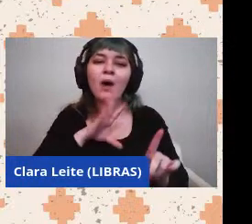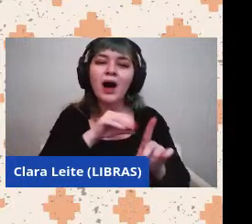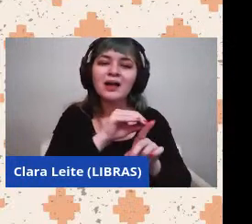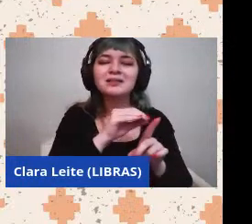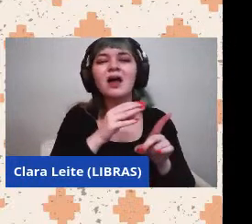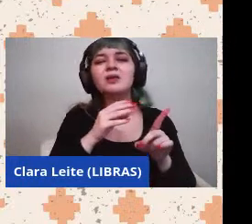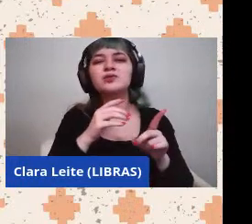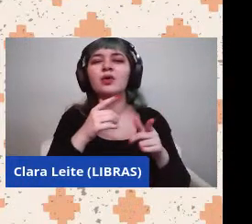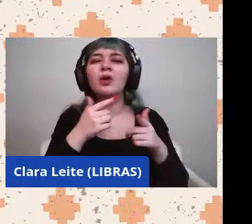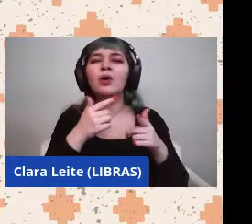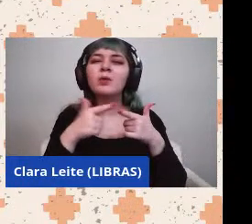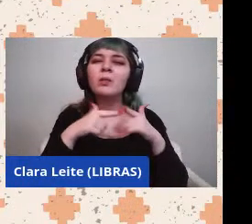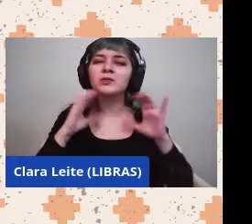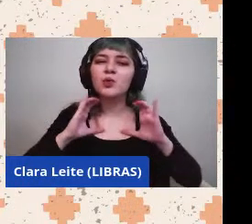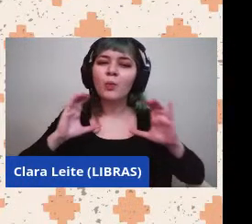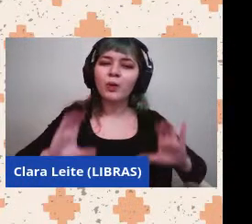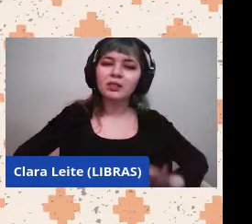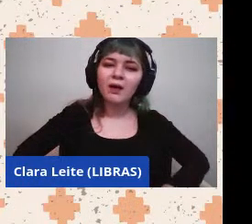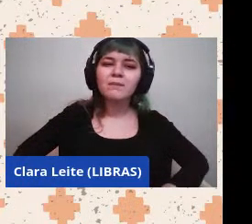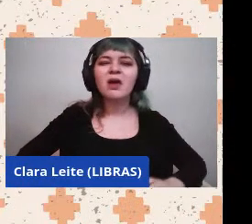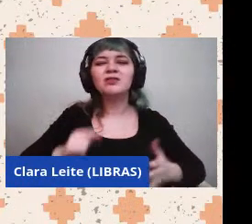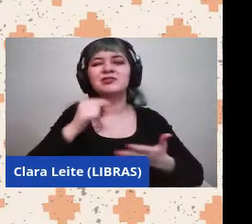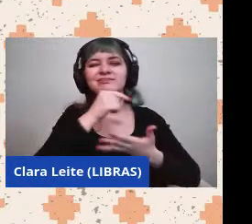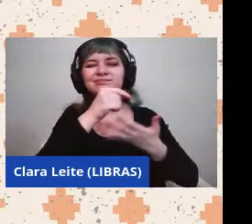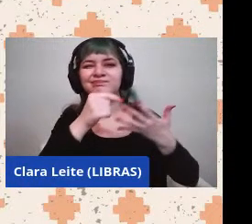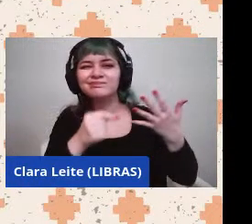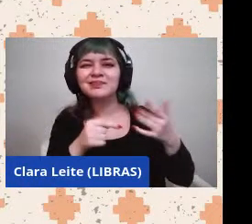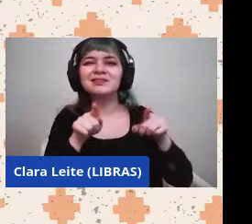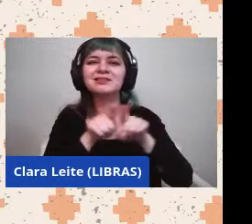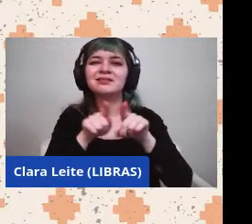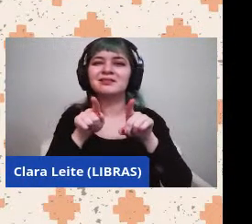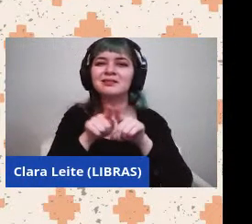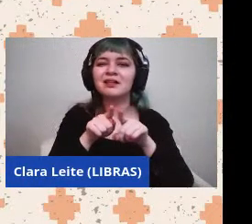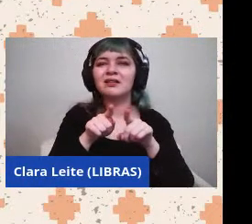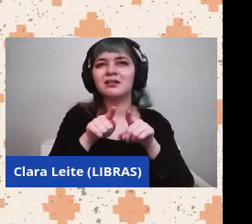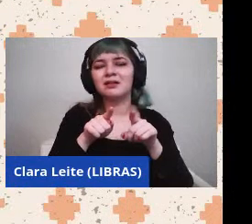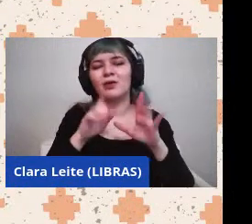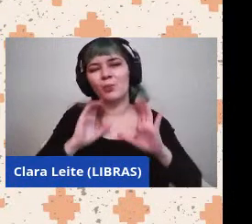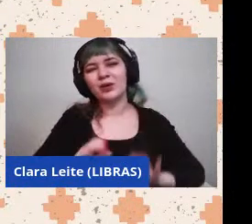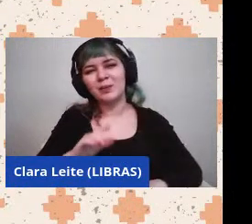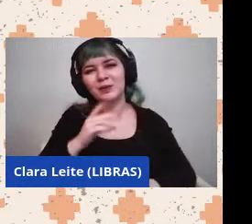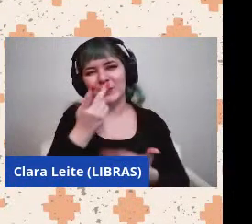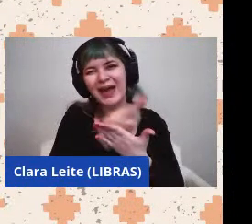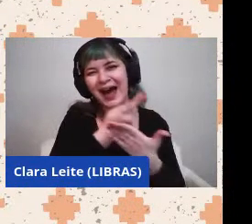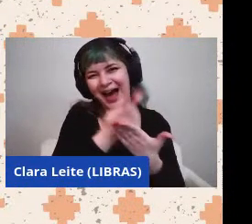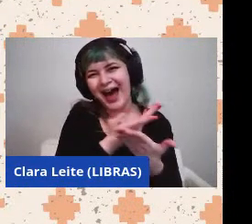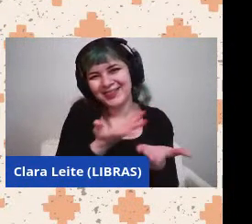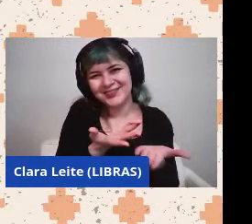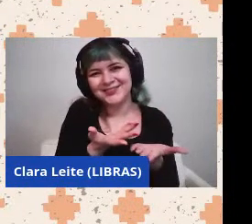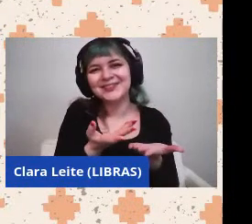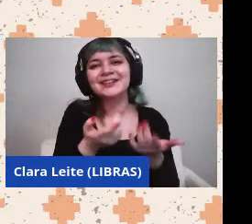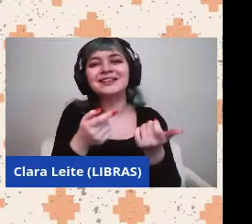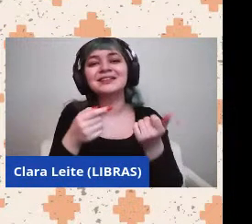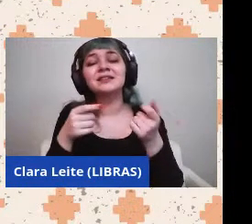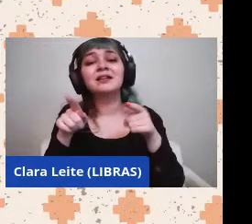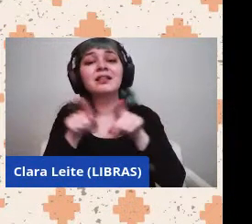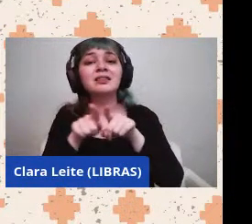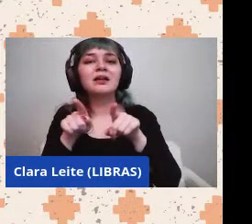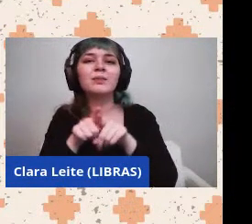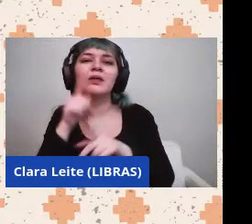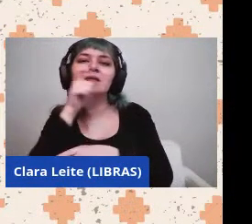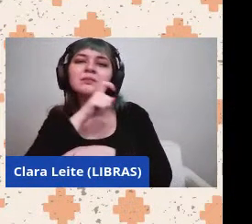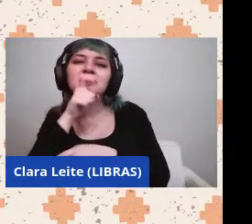of conduct that is inappropriate beyond the areas of